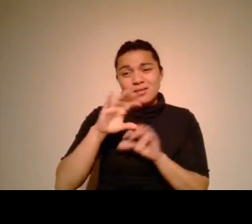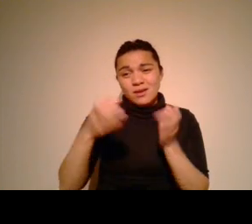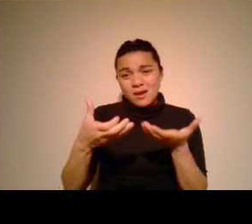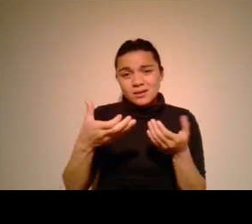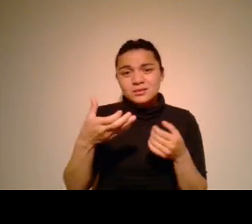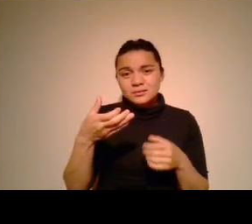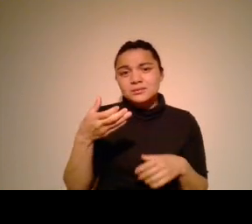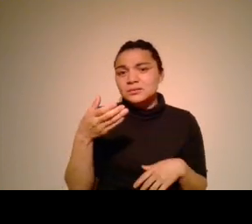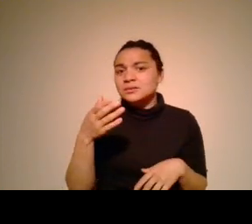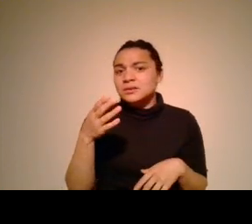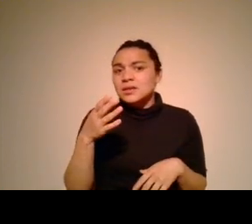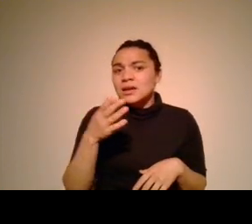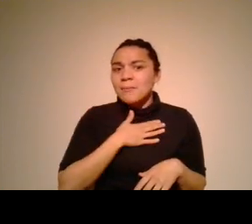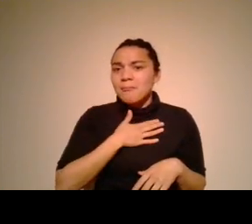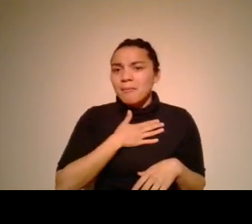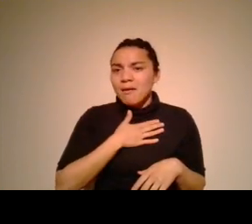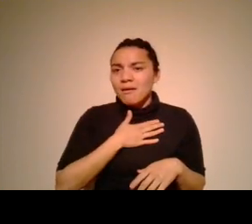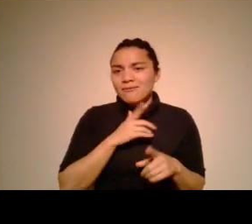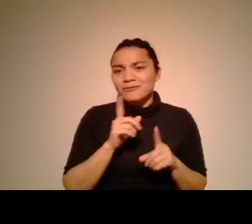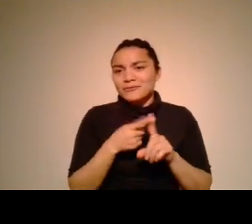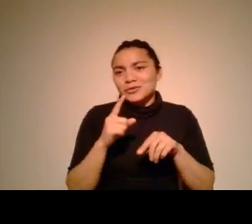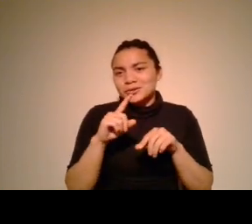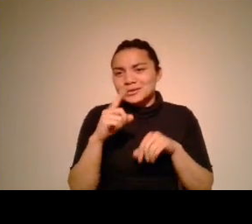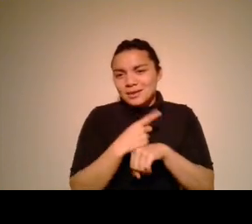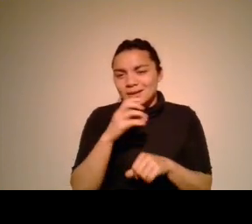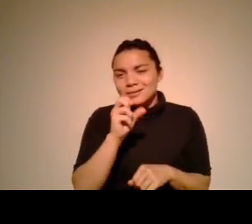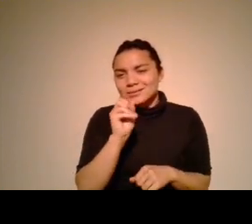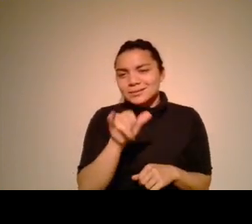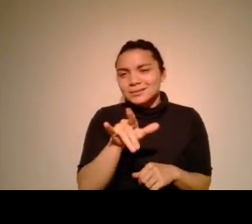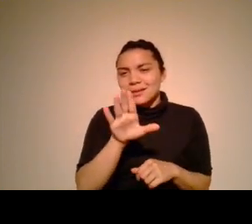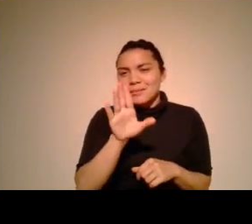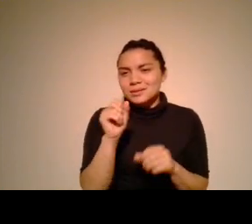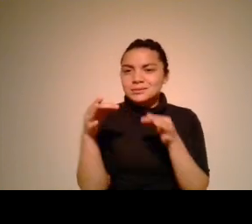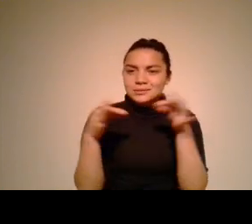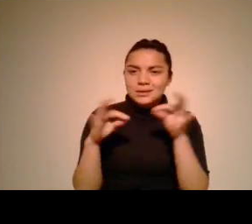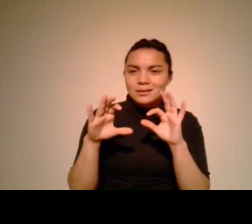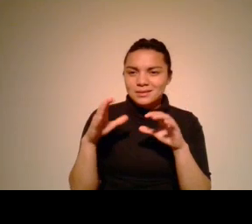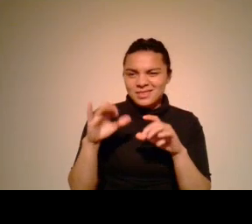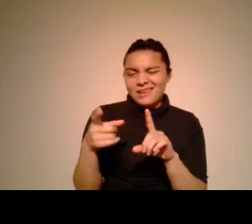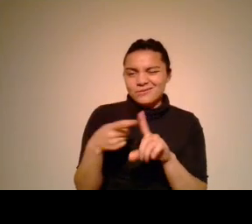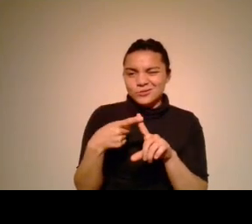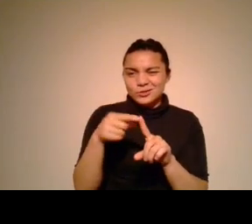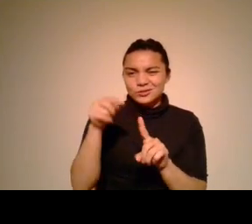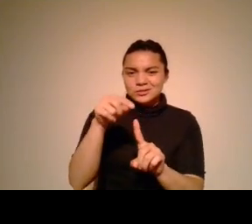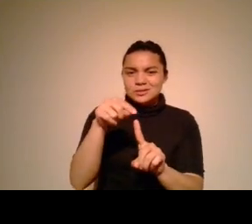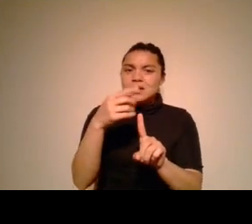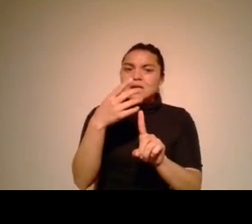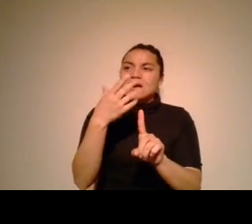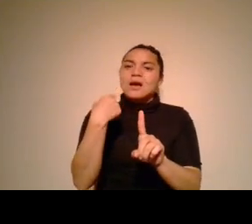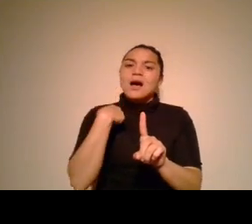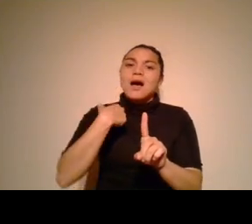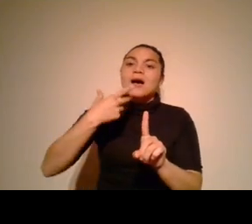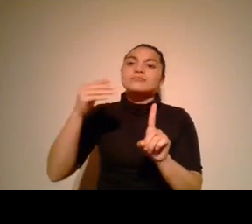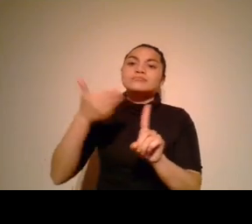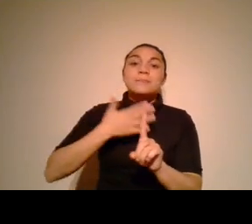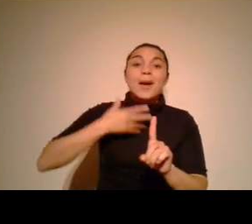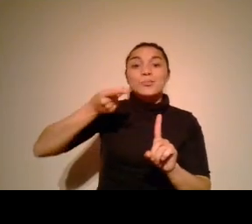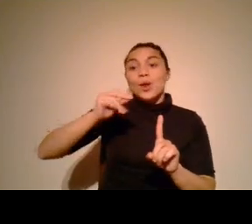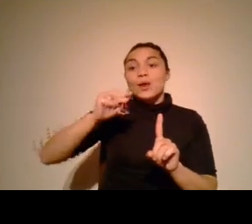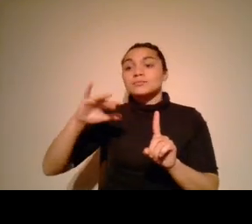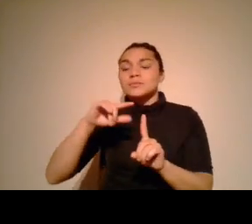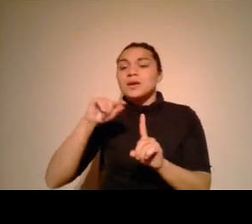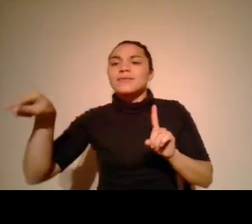has made my undergrad students feel a lot more comfortable about sharing their pronouns with their classmates and myself, but